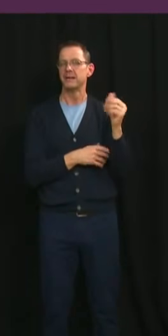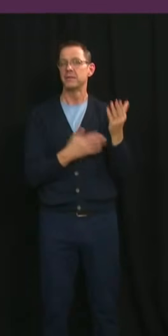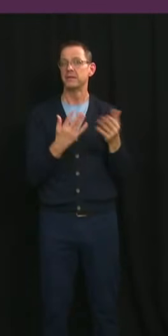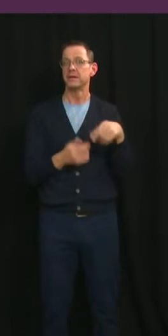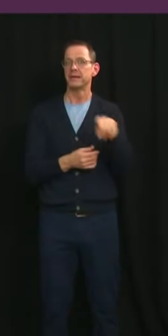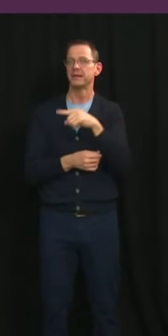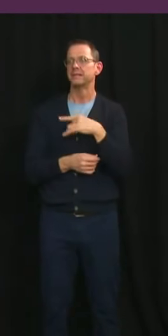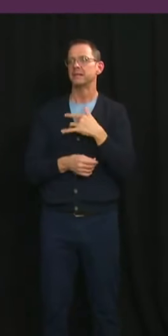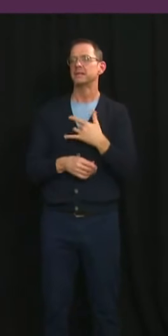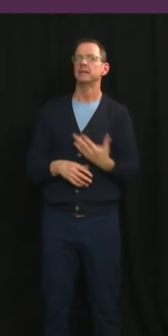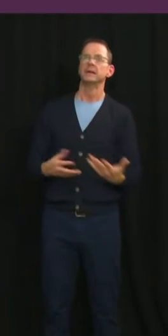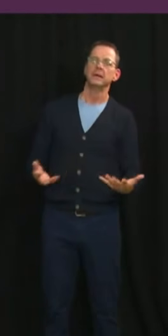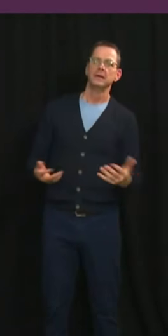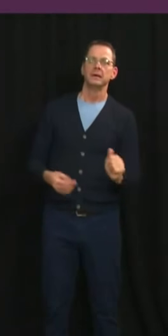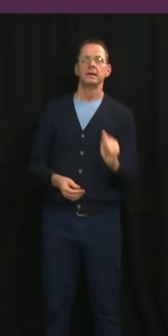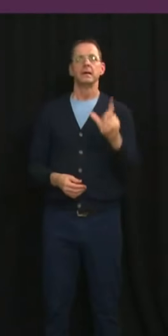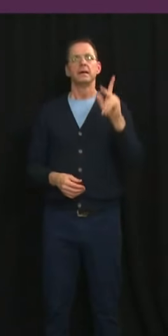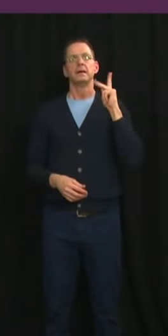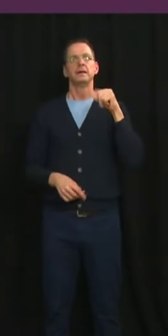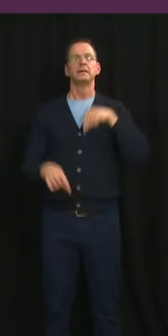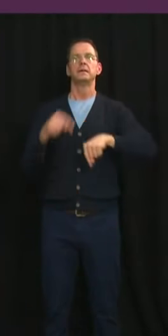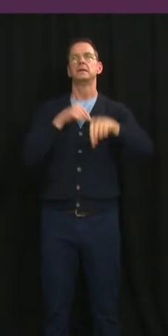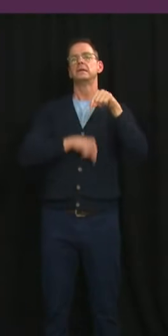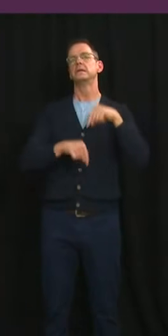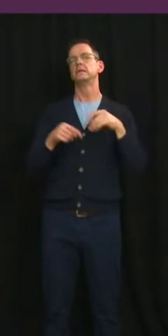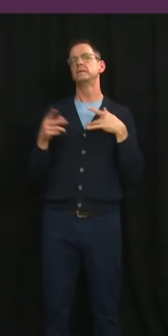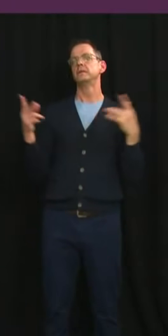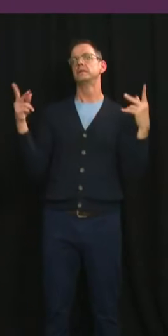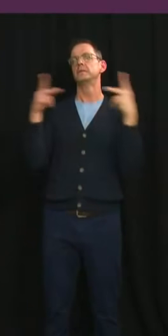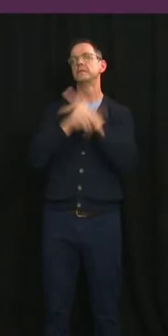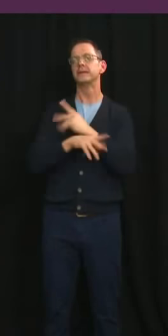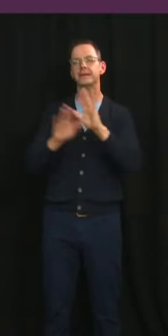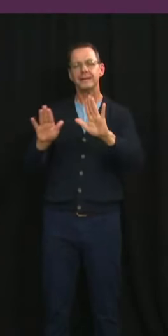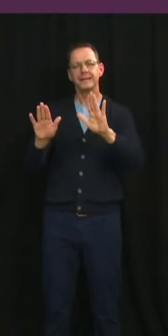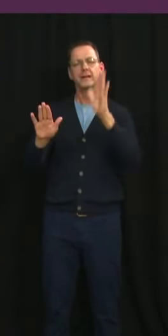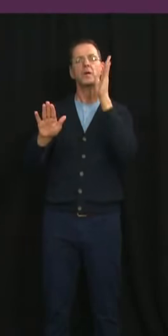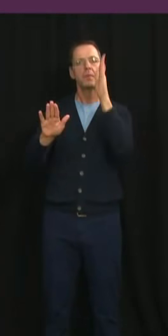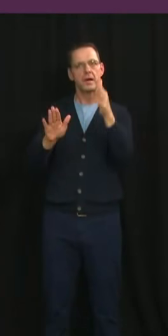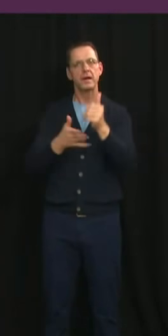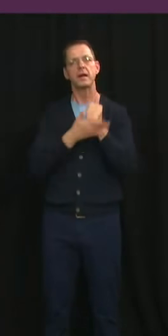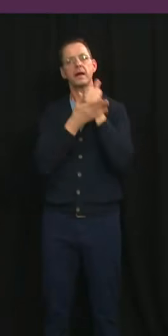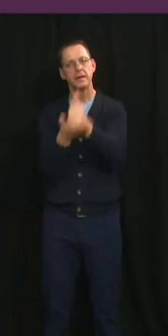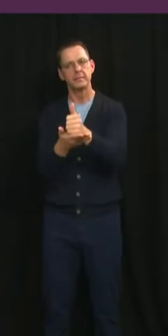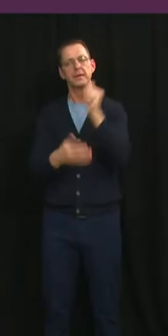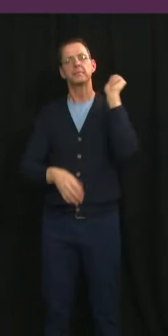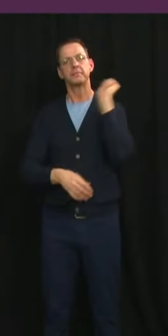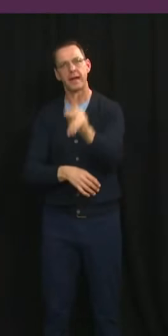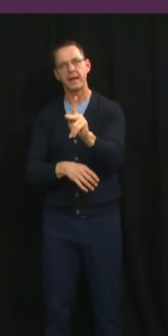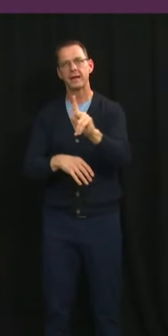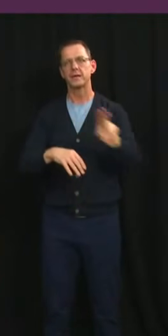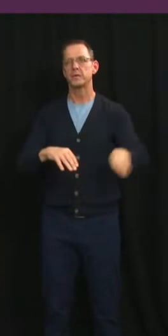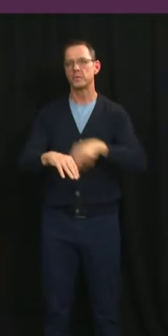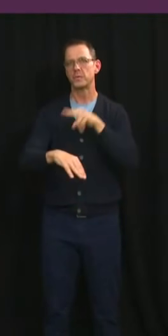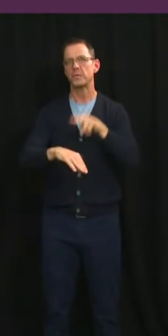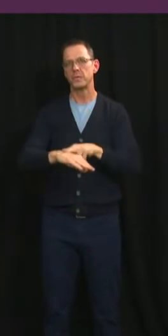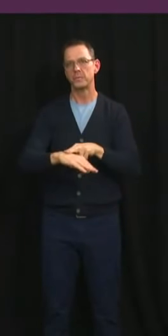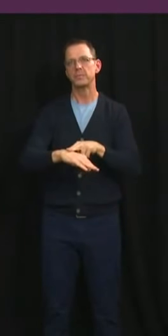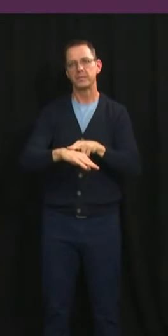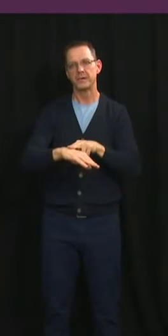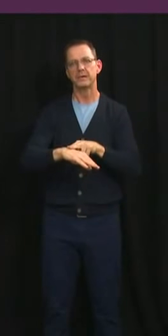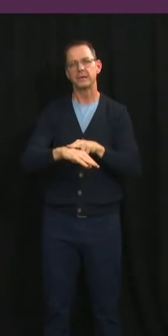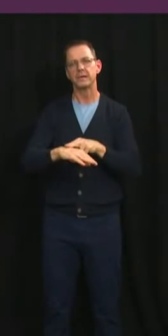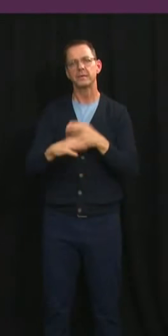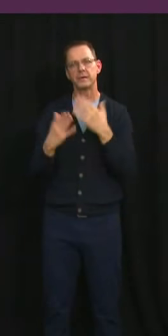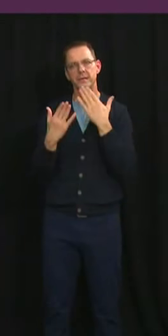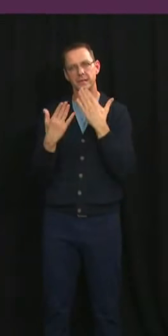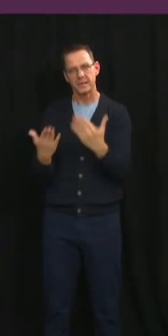little while longer, as Premier said. So thank you, and I'll now invite Dr. Hinshaw to provide today's COVID-19 update.